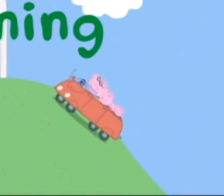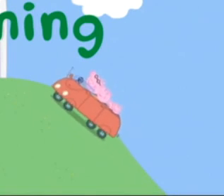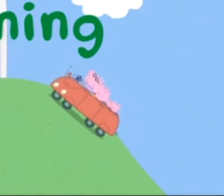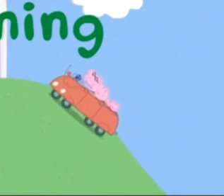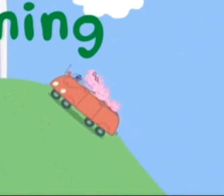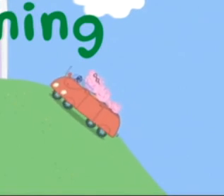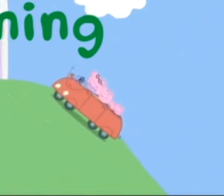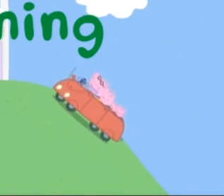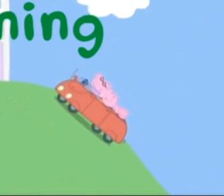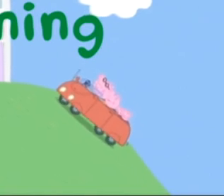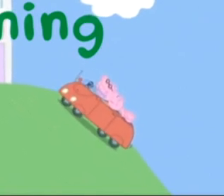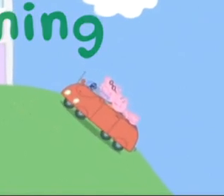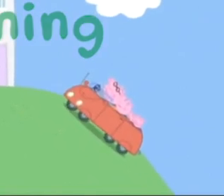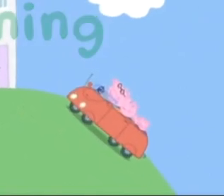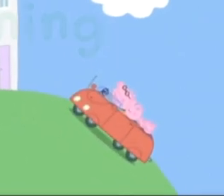Gardening.